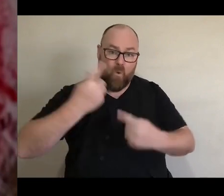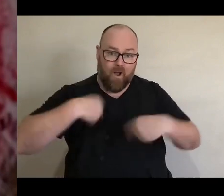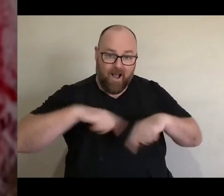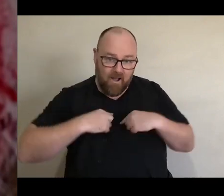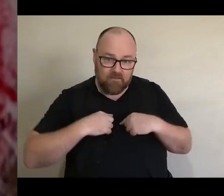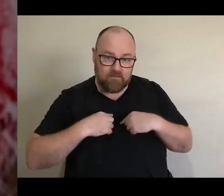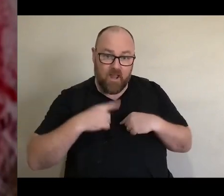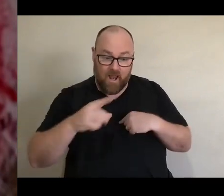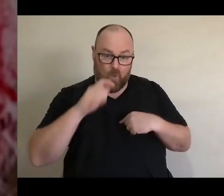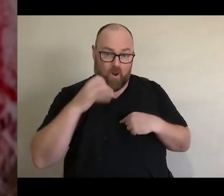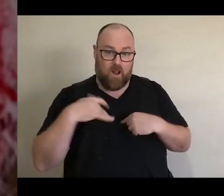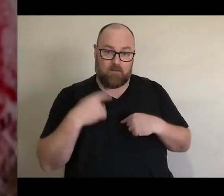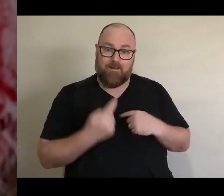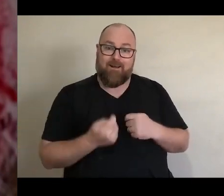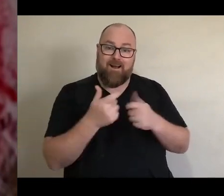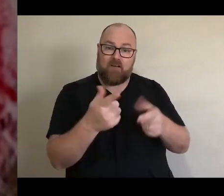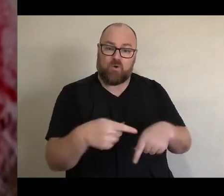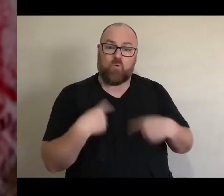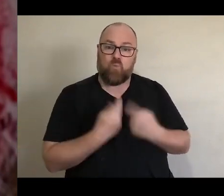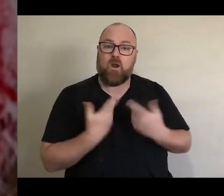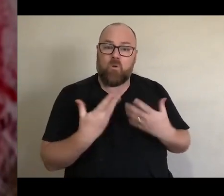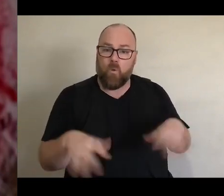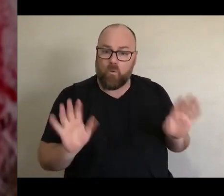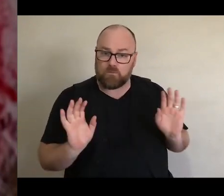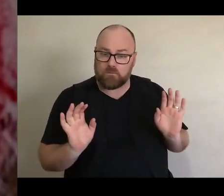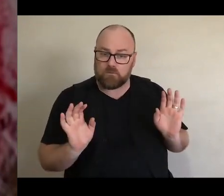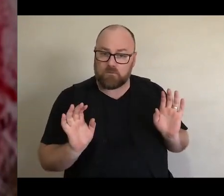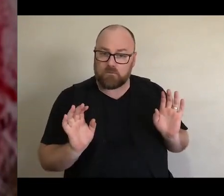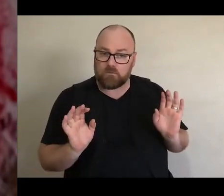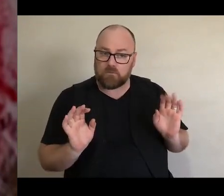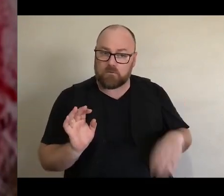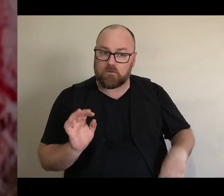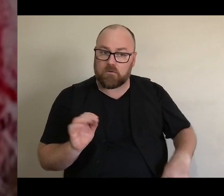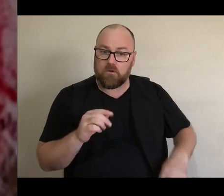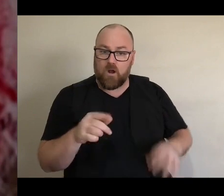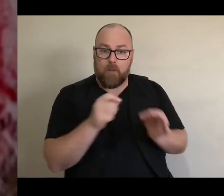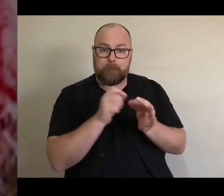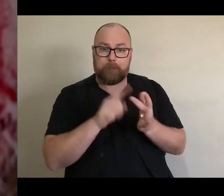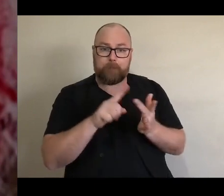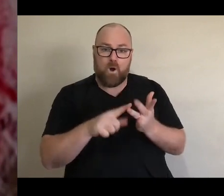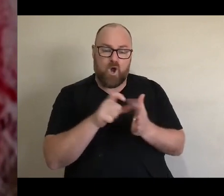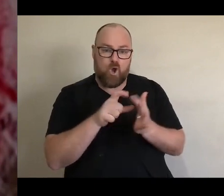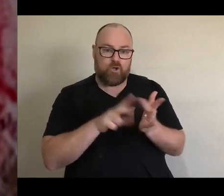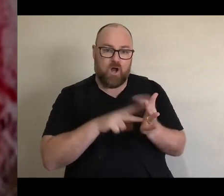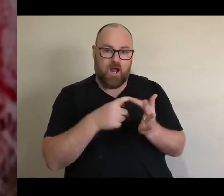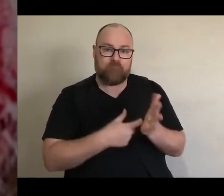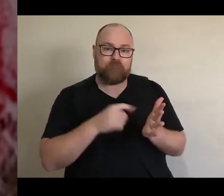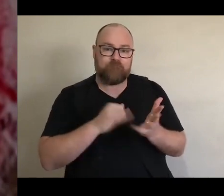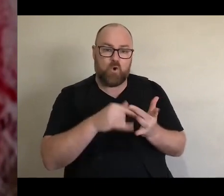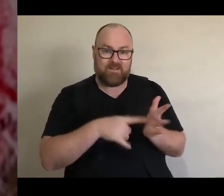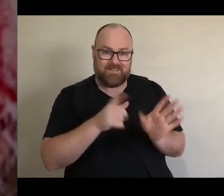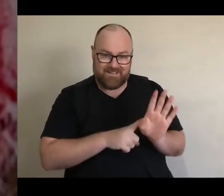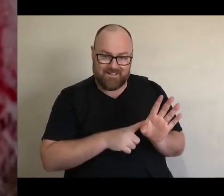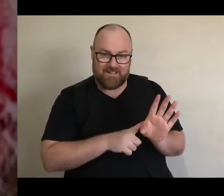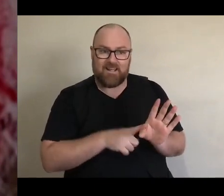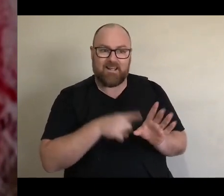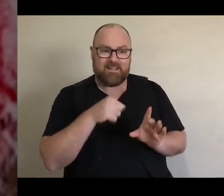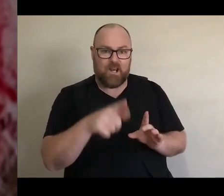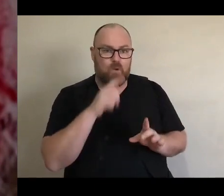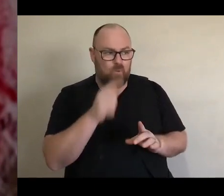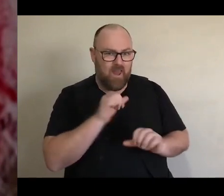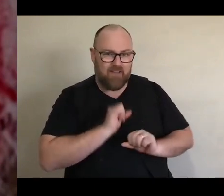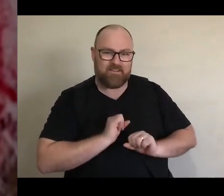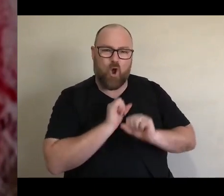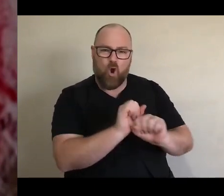us. The biodiversity of country creates its unique cultural expressions, its story, its song, its